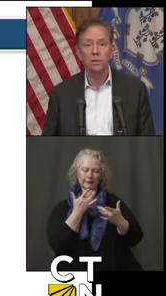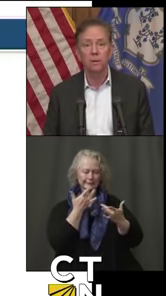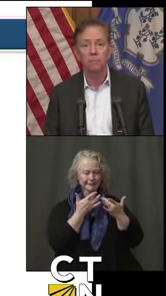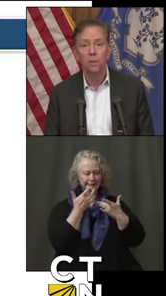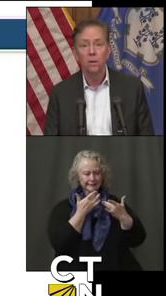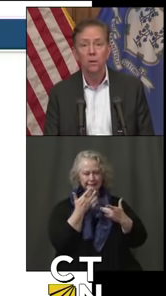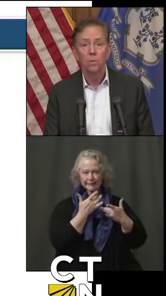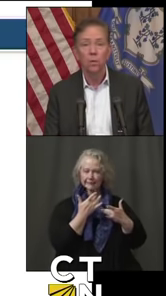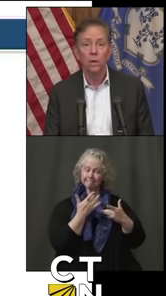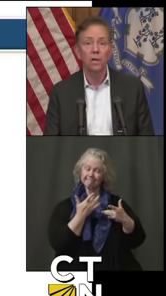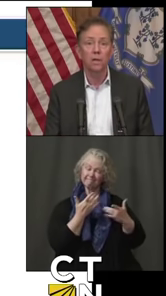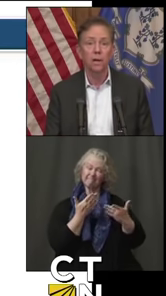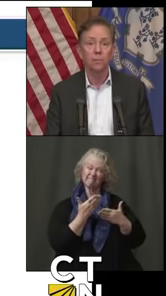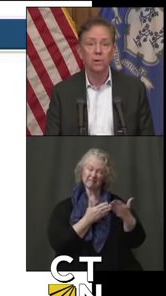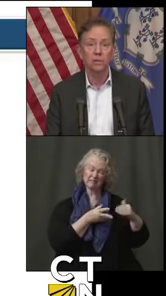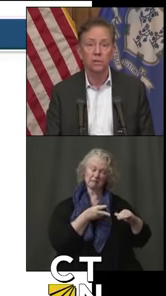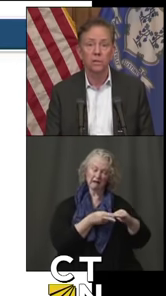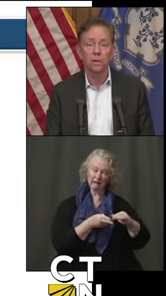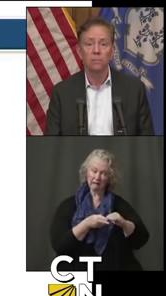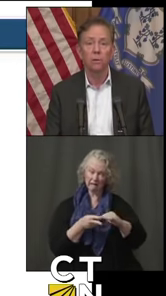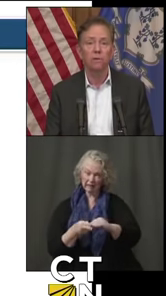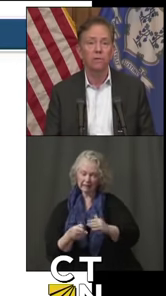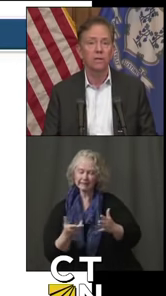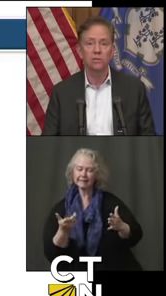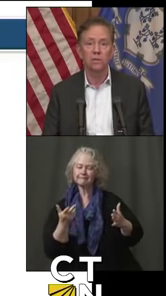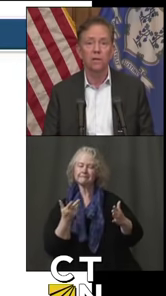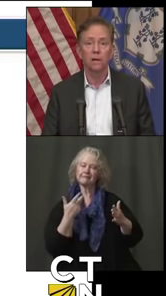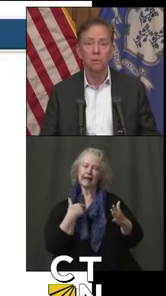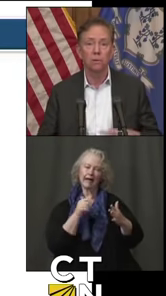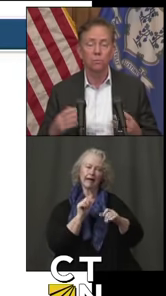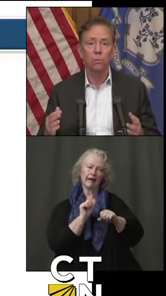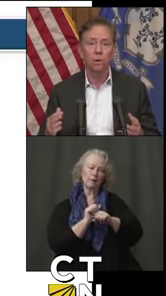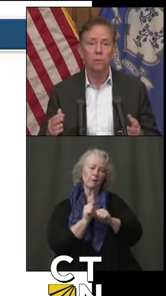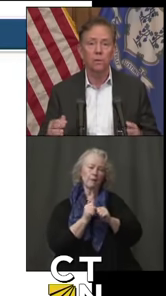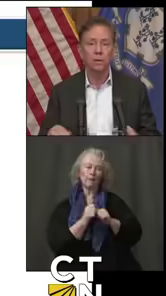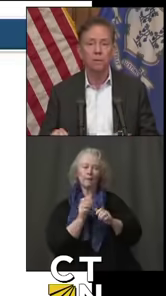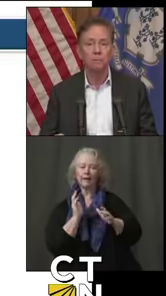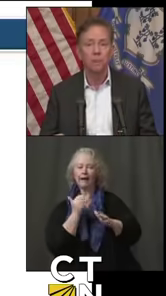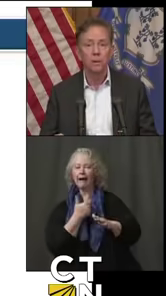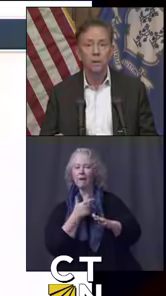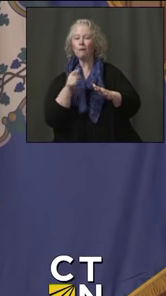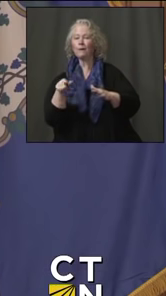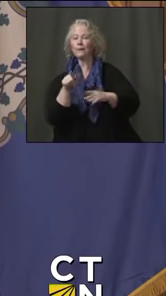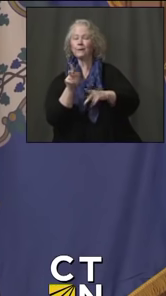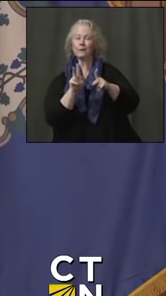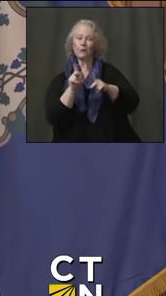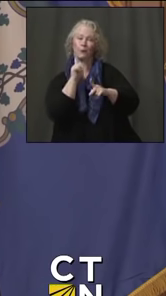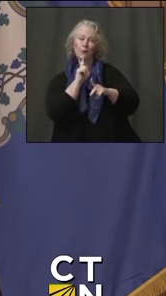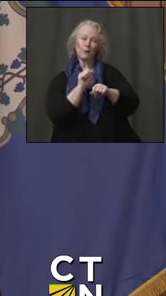cuts, work in collaboration with our friends in labor, work with